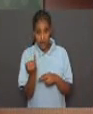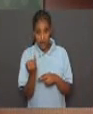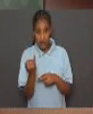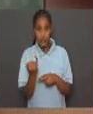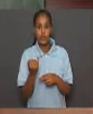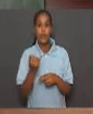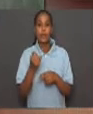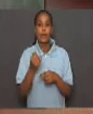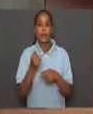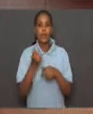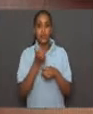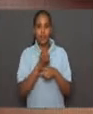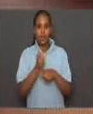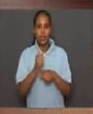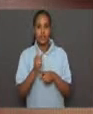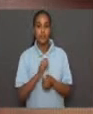etching.